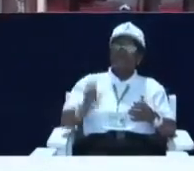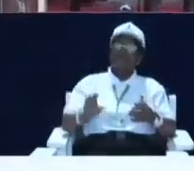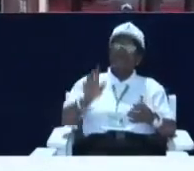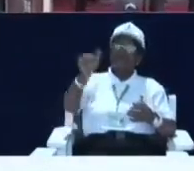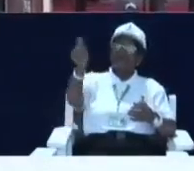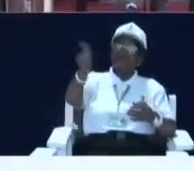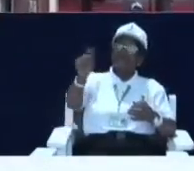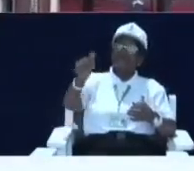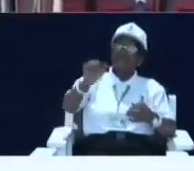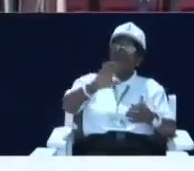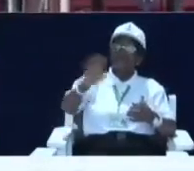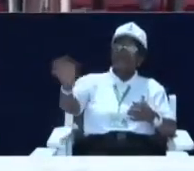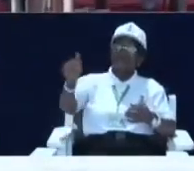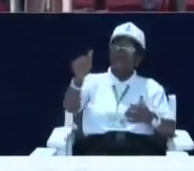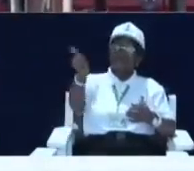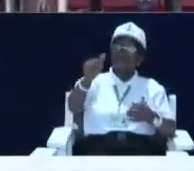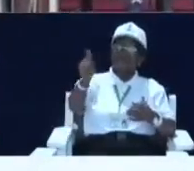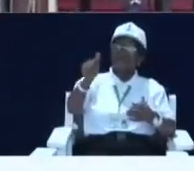verse 10.